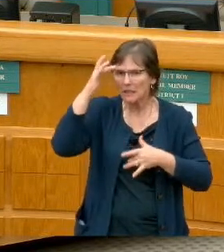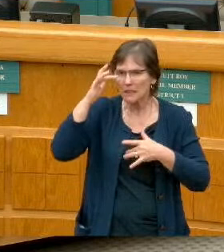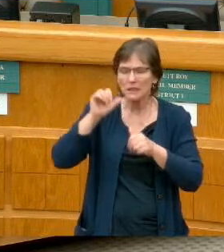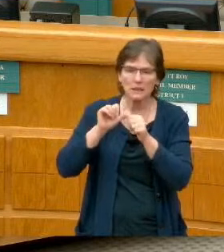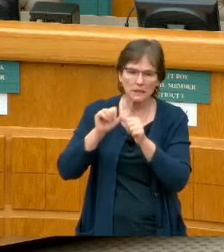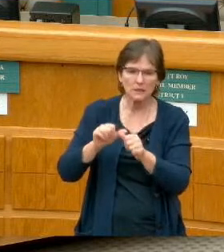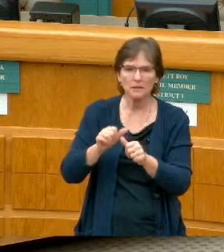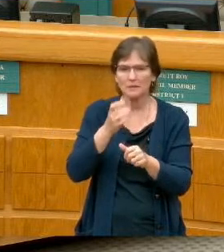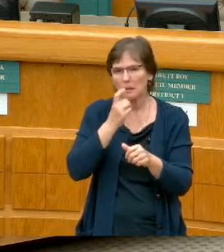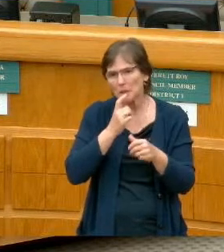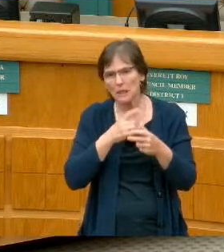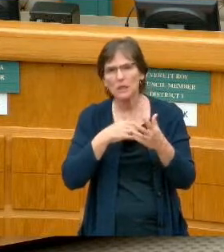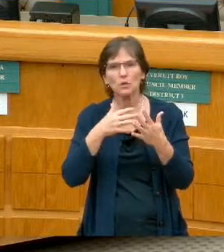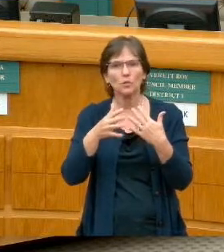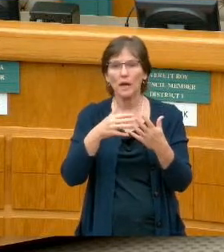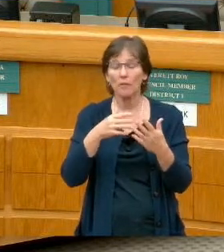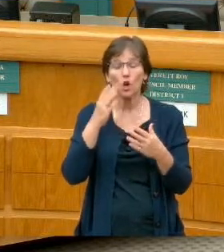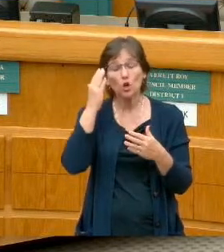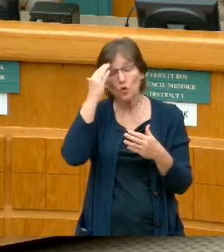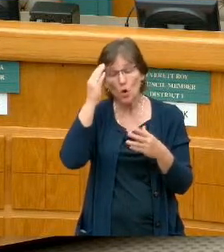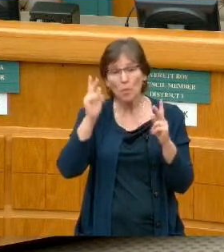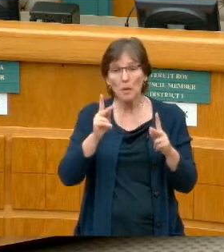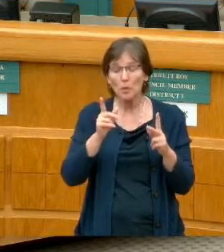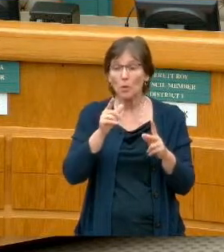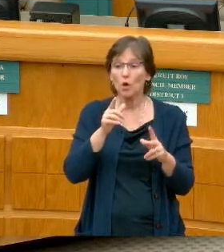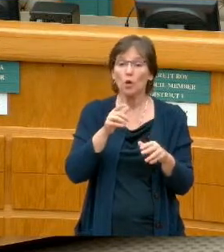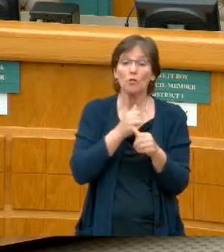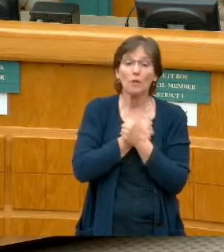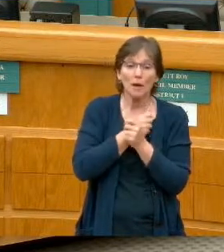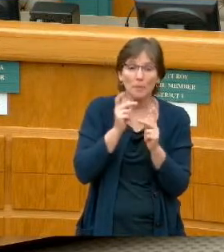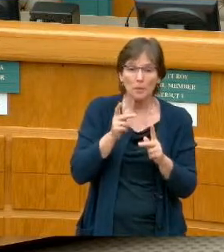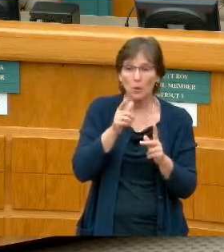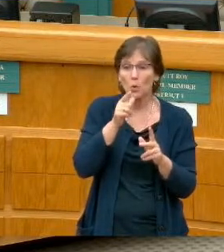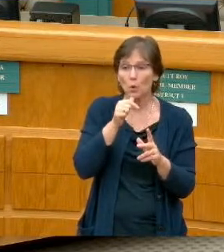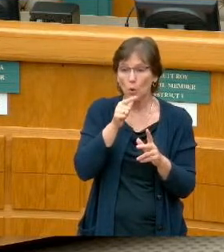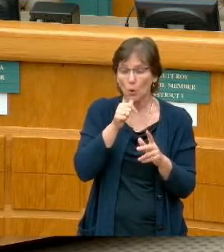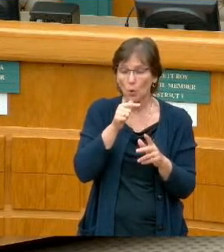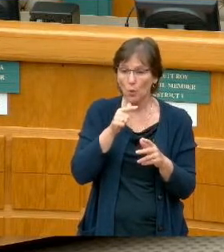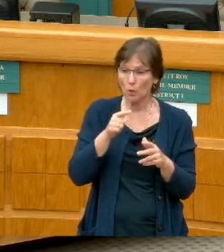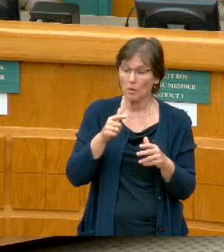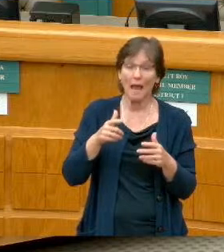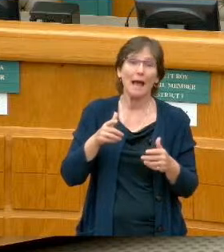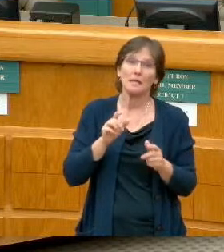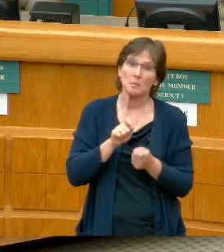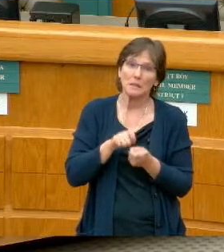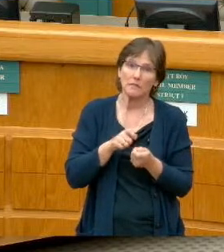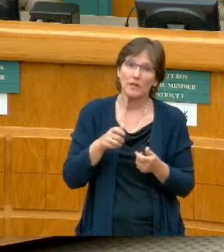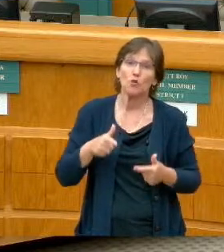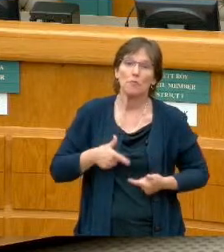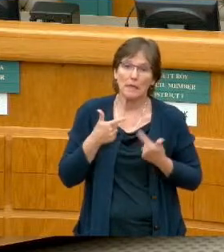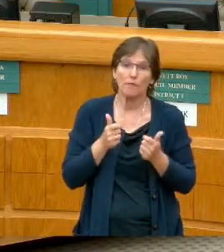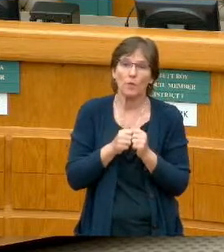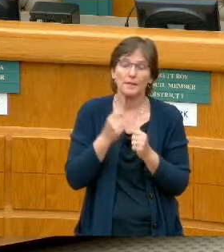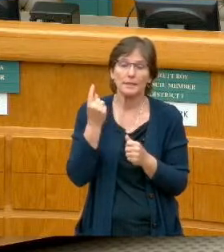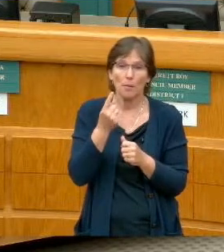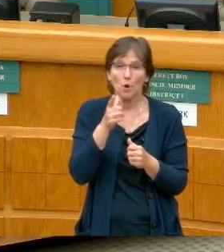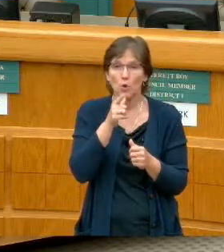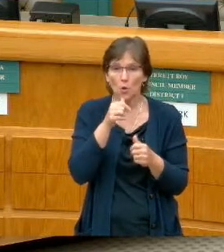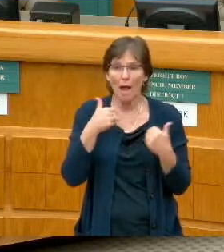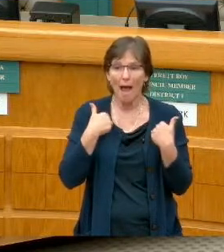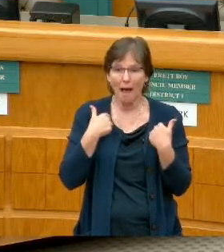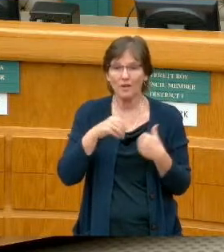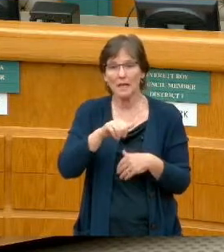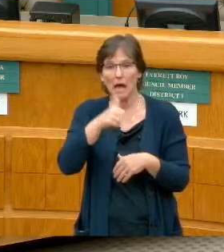in any of these categories, and particularly if you live with somebody who is, please be vigilant